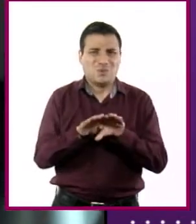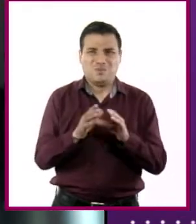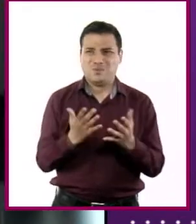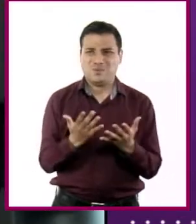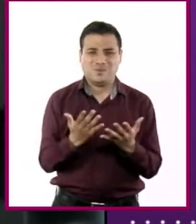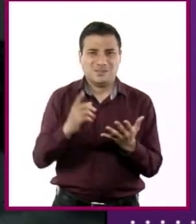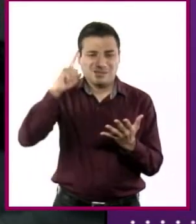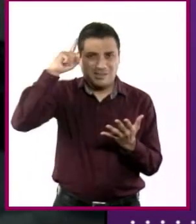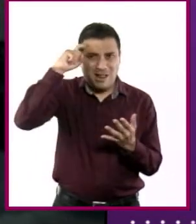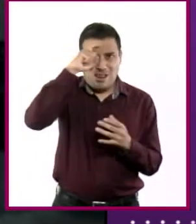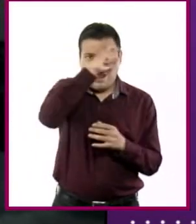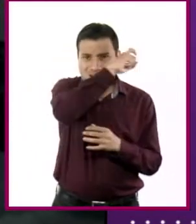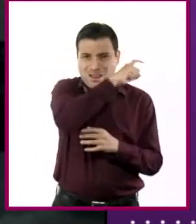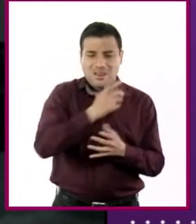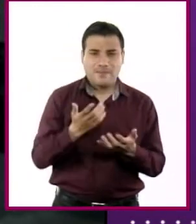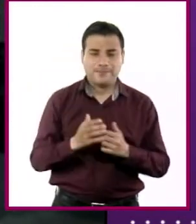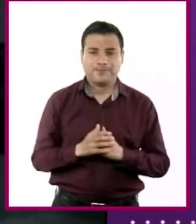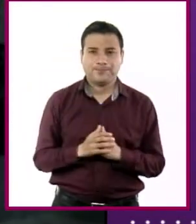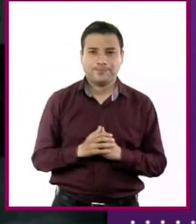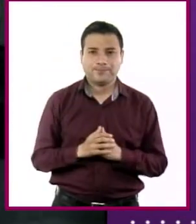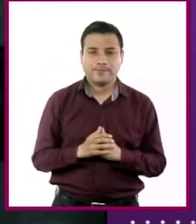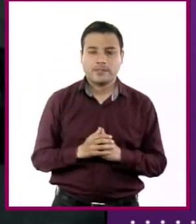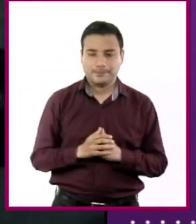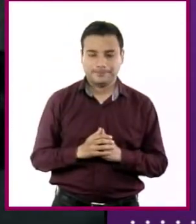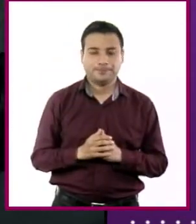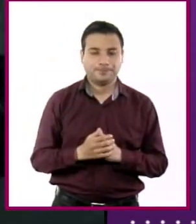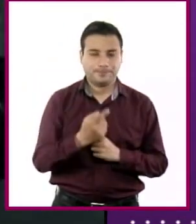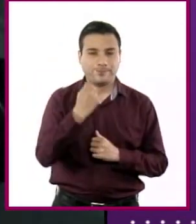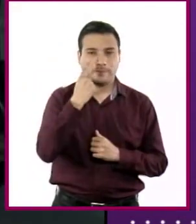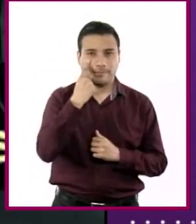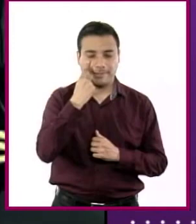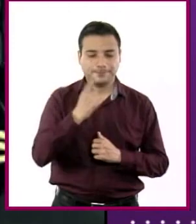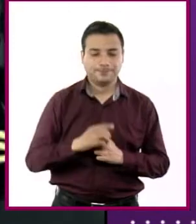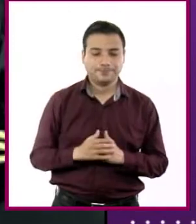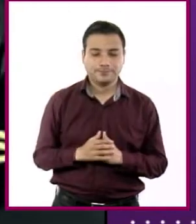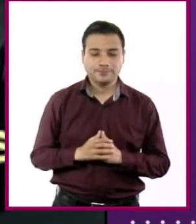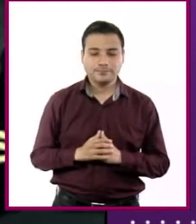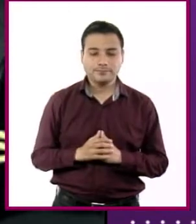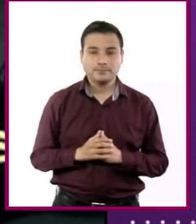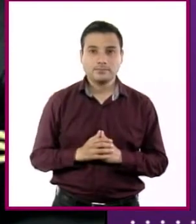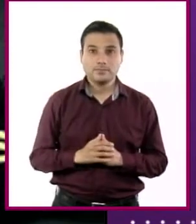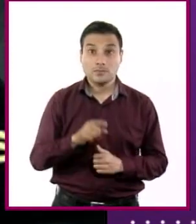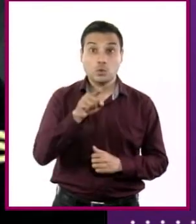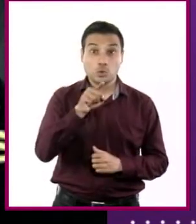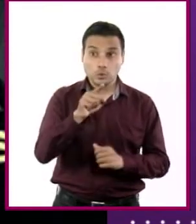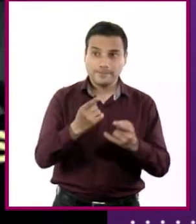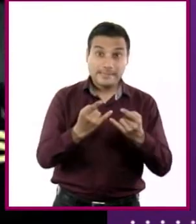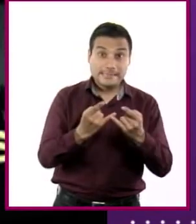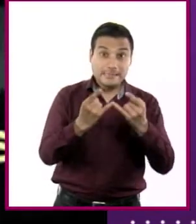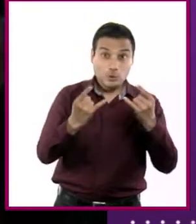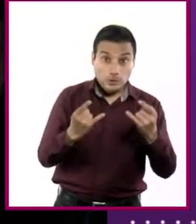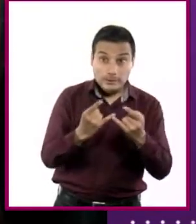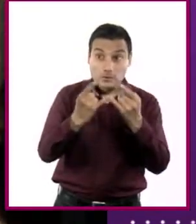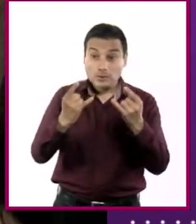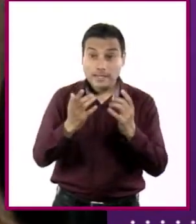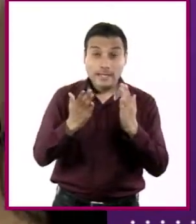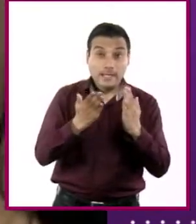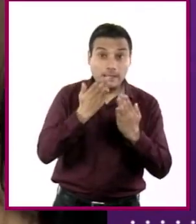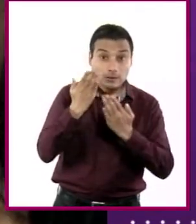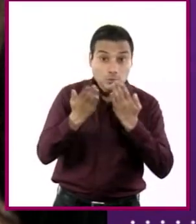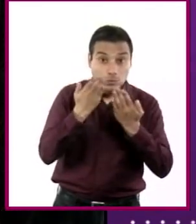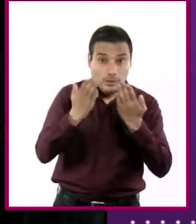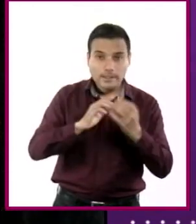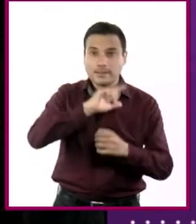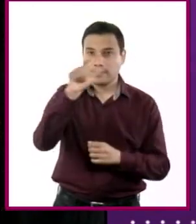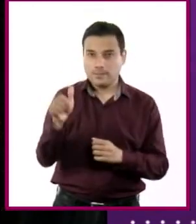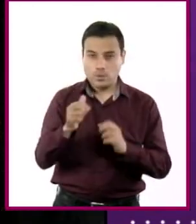forgot. Okay, let's see. You will study these cases. Then you will have a